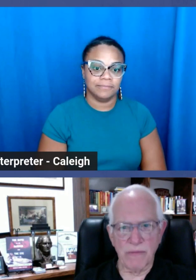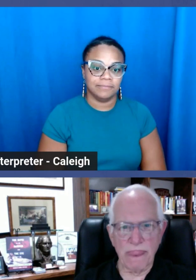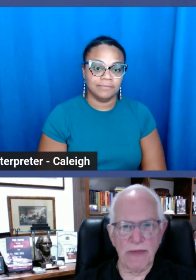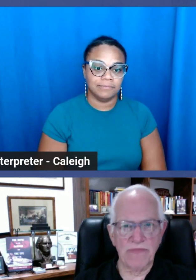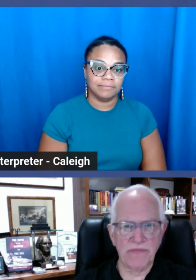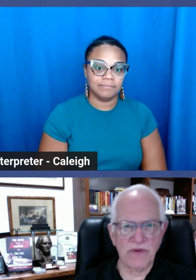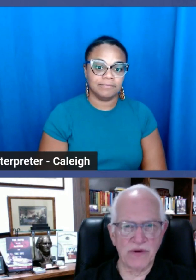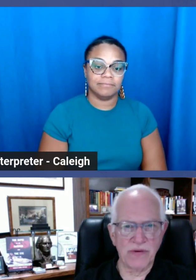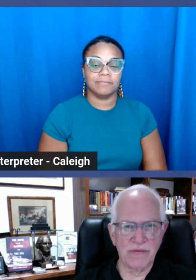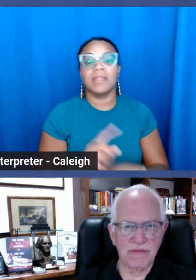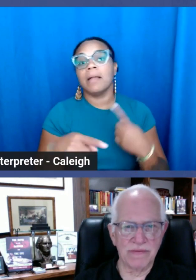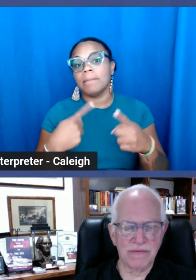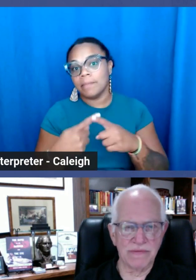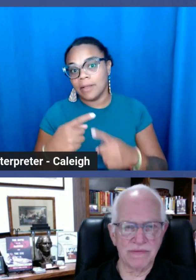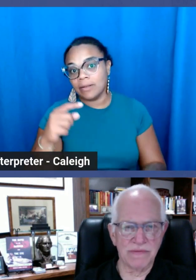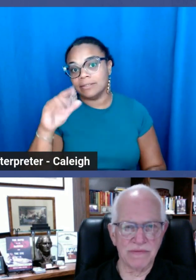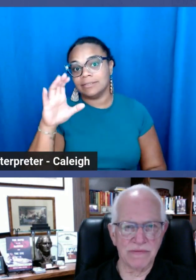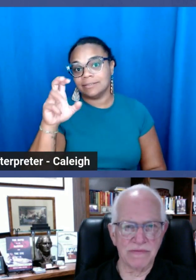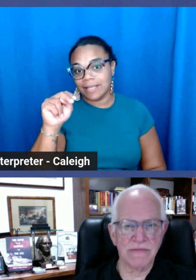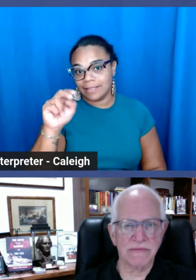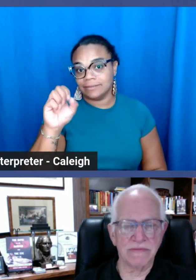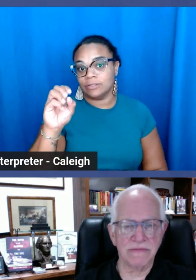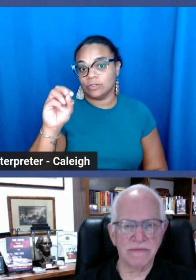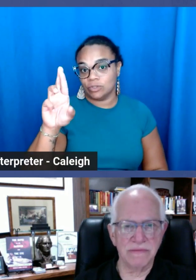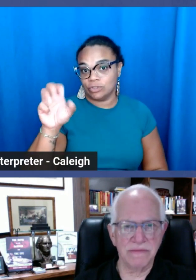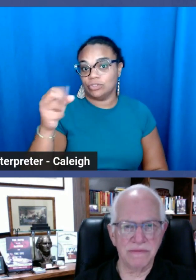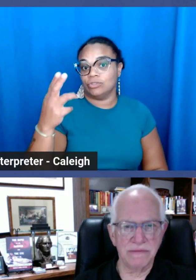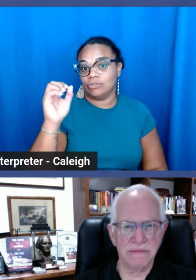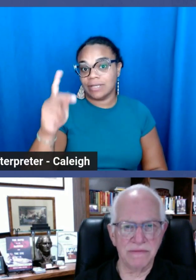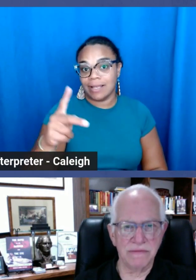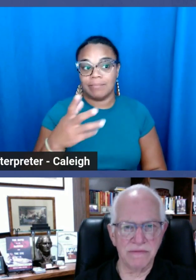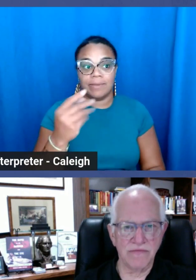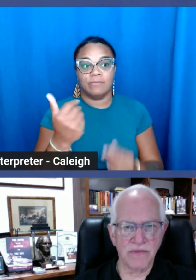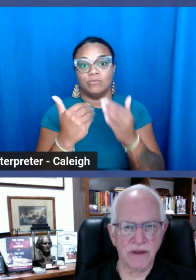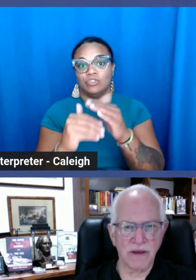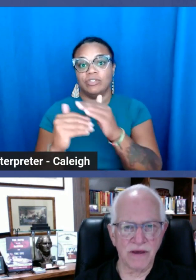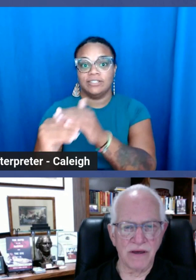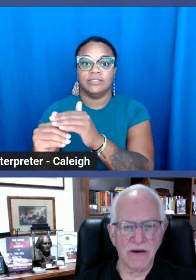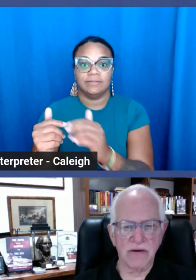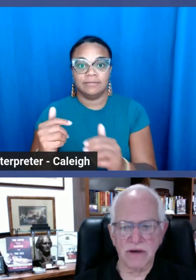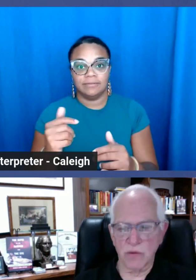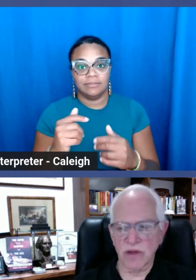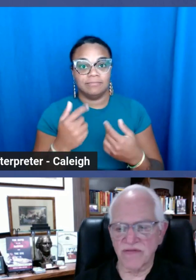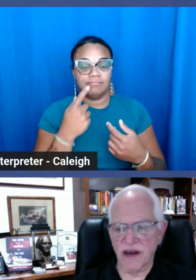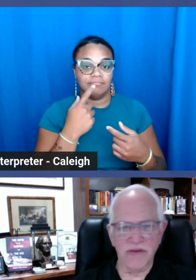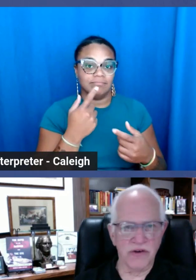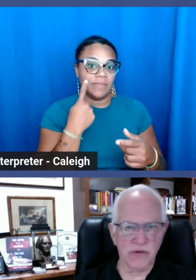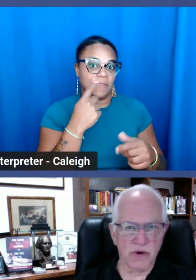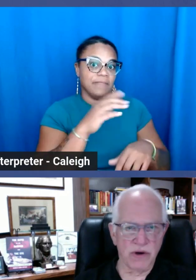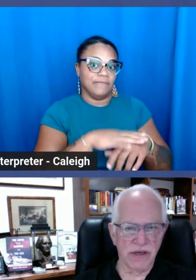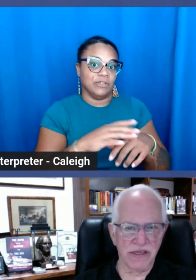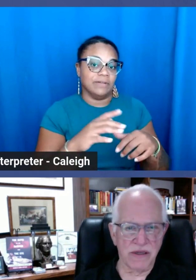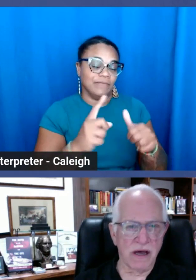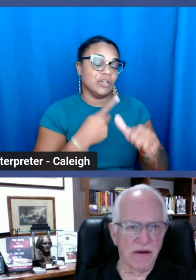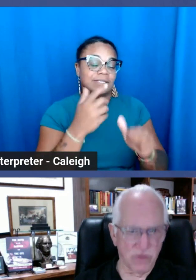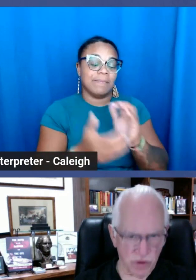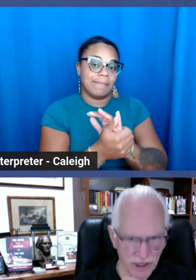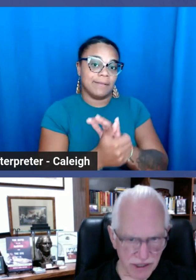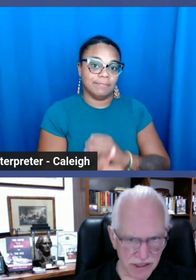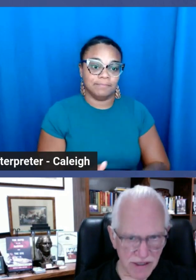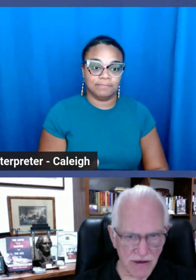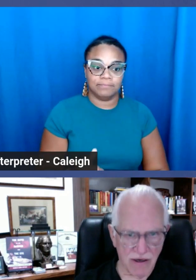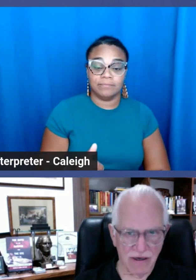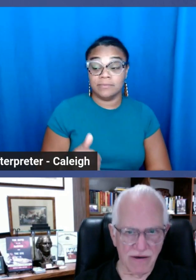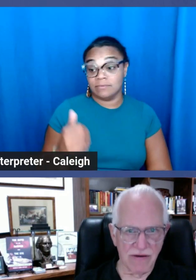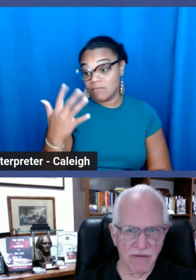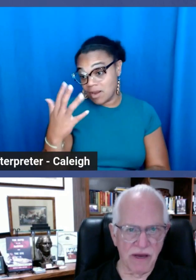as censorship and restrictions on the First Amendment? Well, in 5 years, we're going to see a lot of